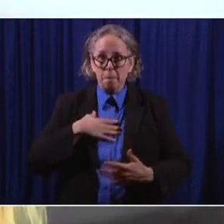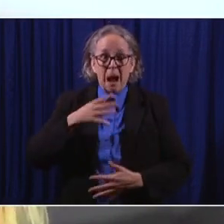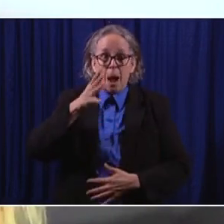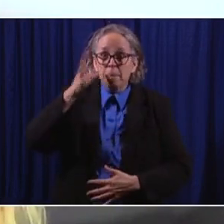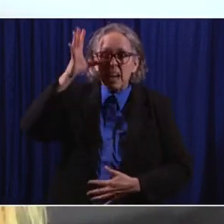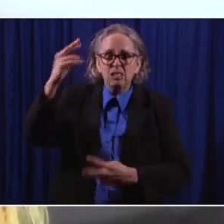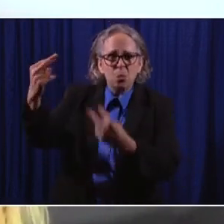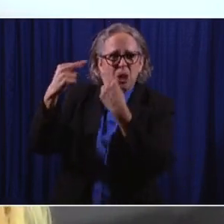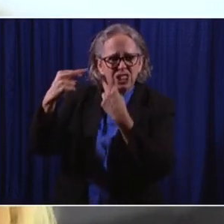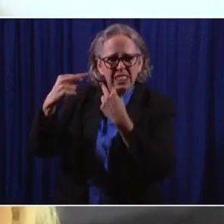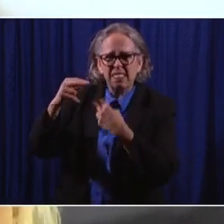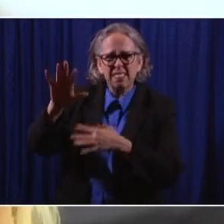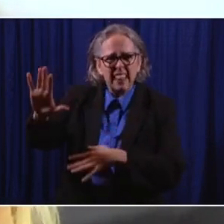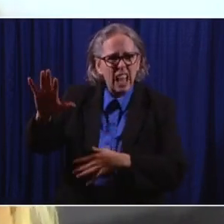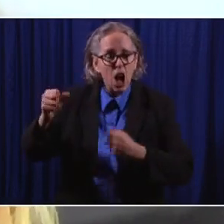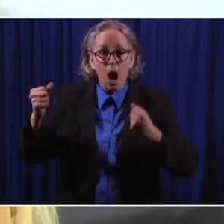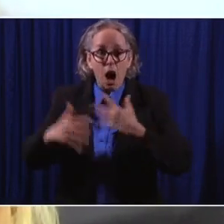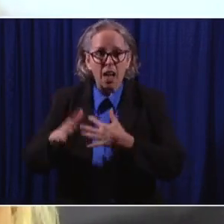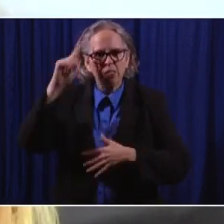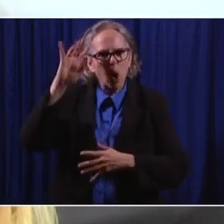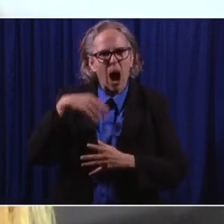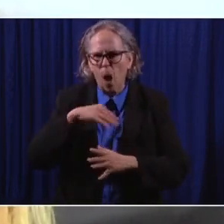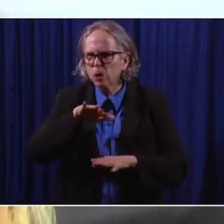young age. And